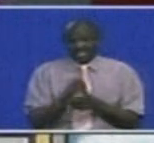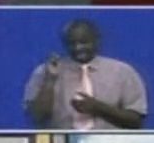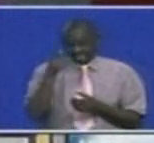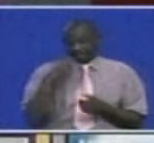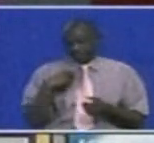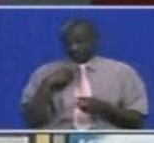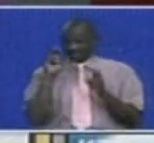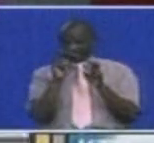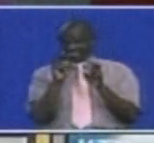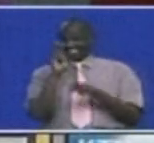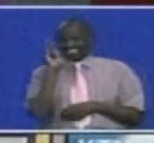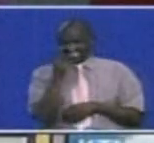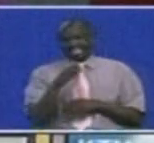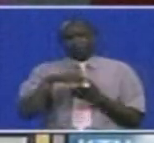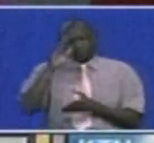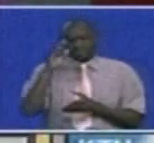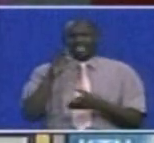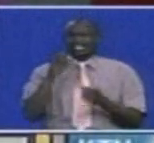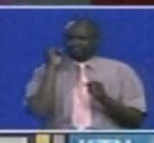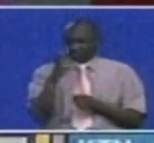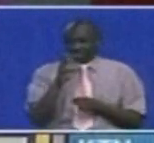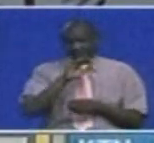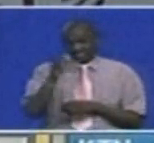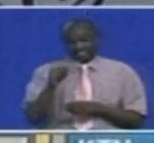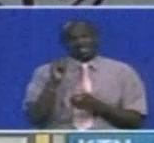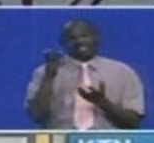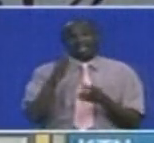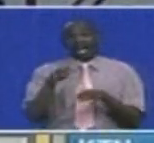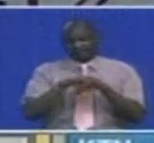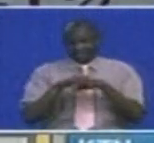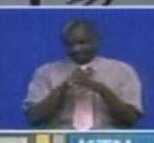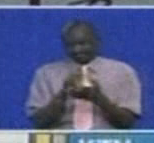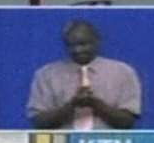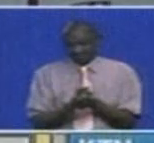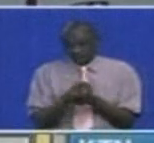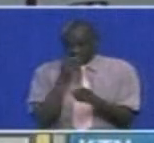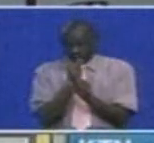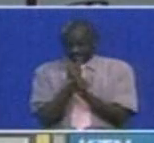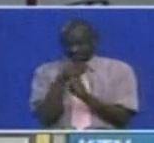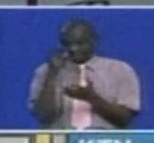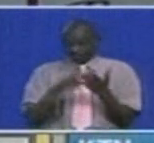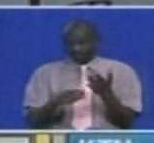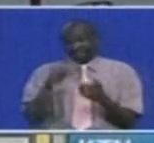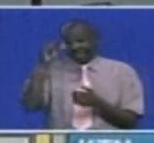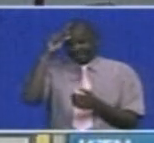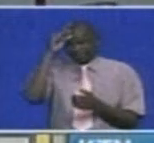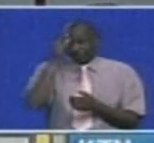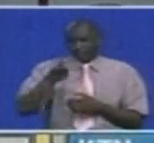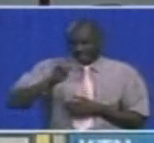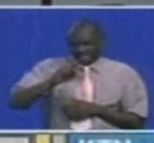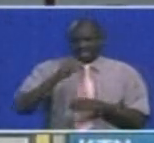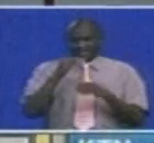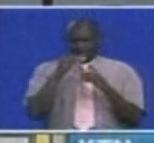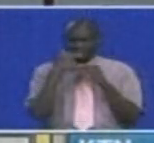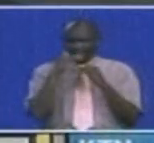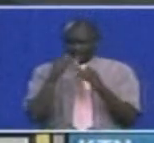cited as the second most expensive city in our continent. The organization is also faulting the government's policy of increasing the minimum wage